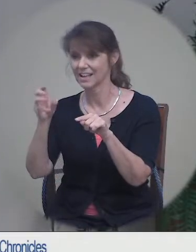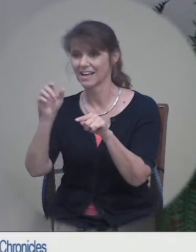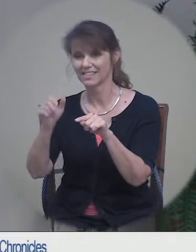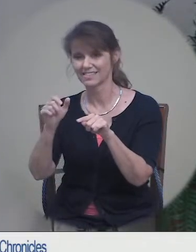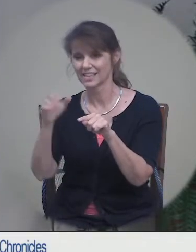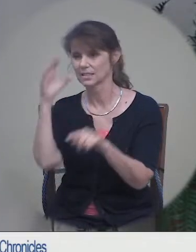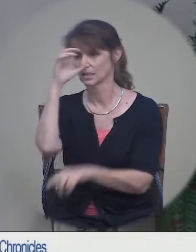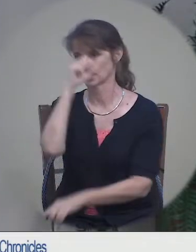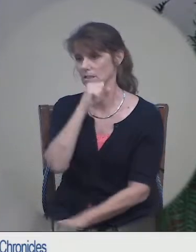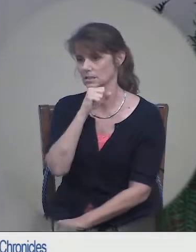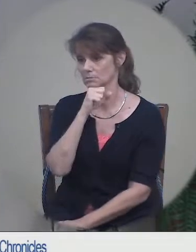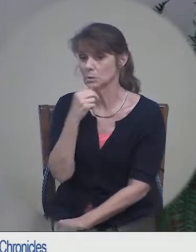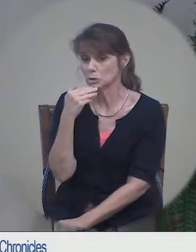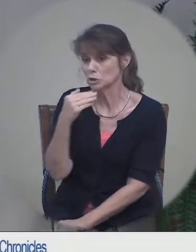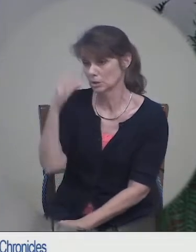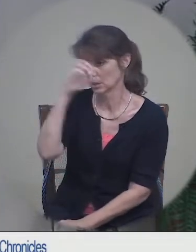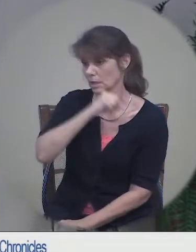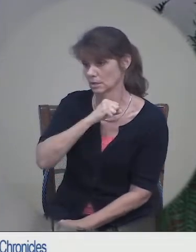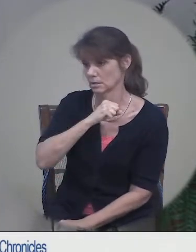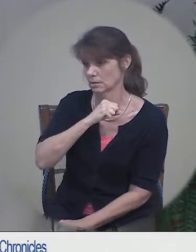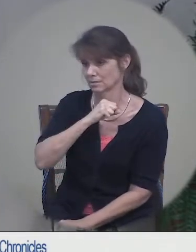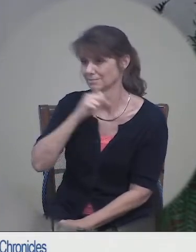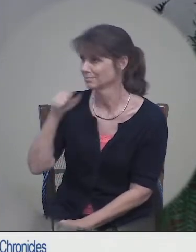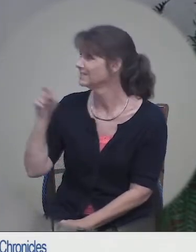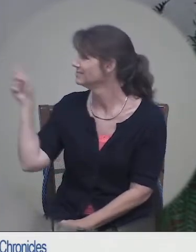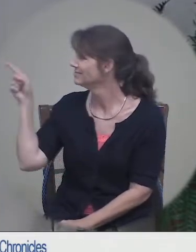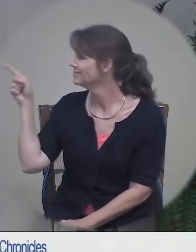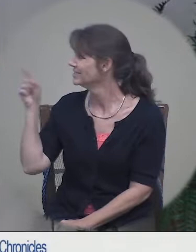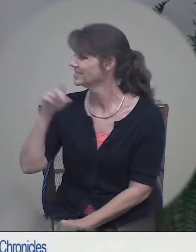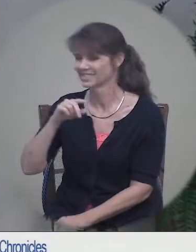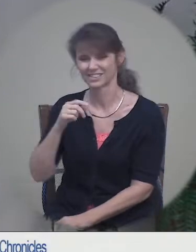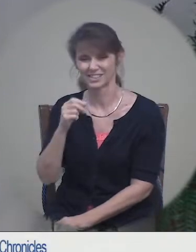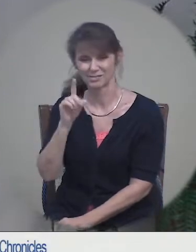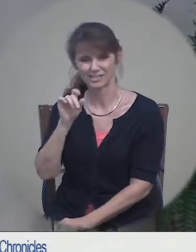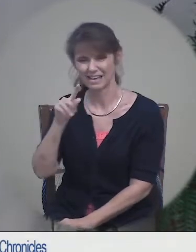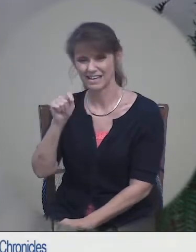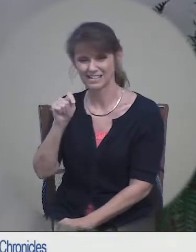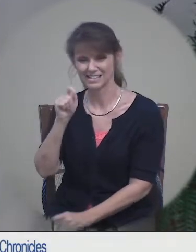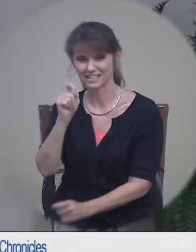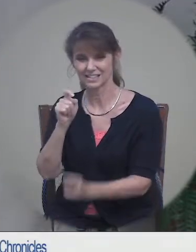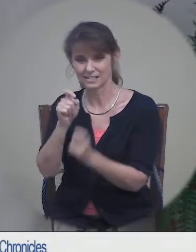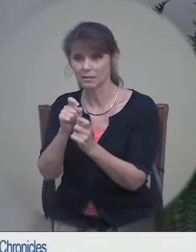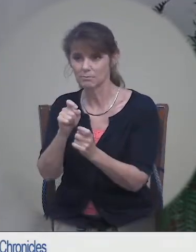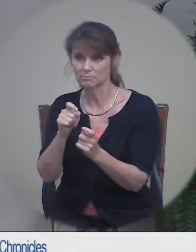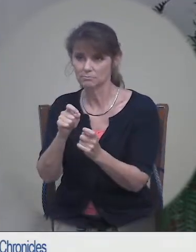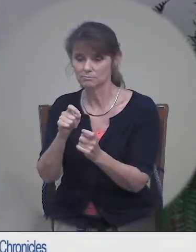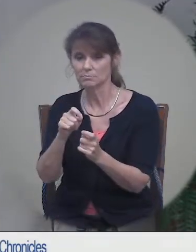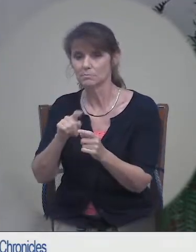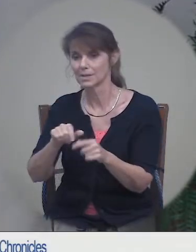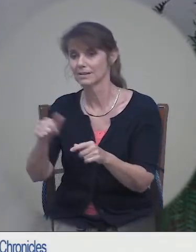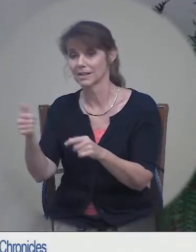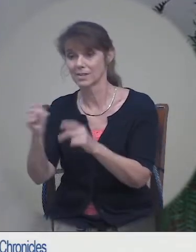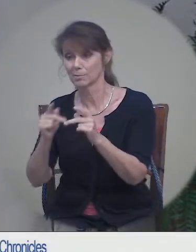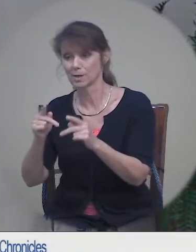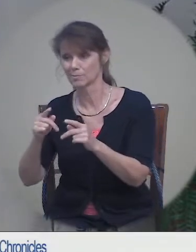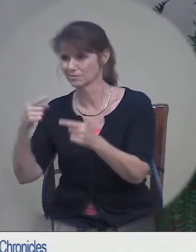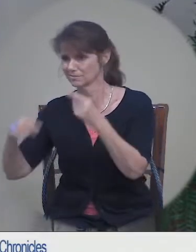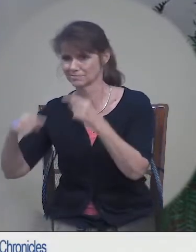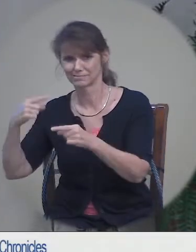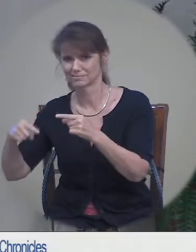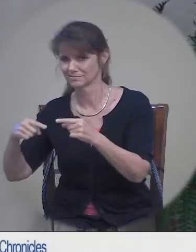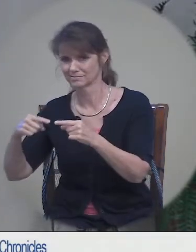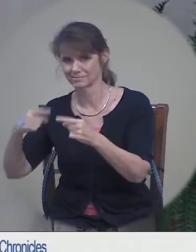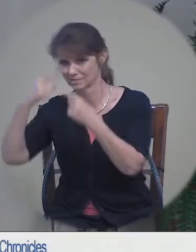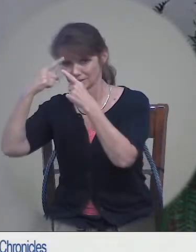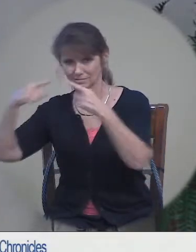guess. But those dates for King Hezekiah's reign are pretty contested. The fact of the matter